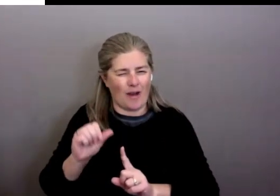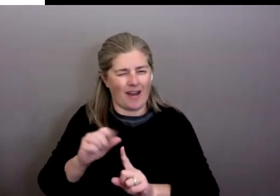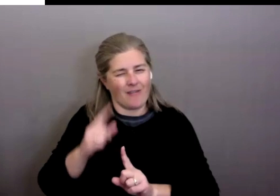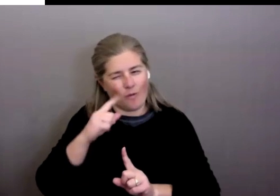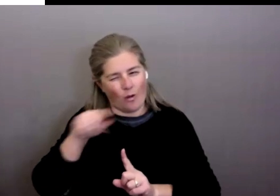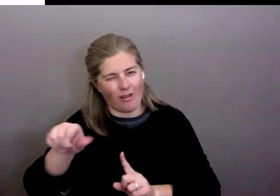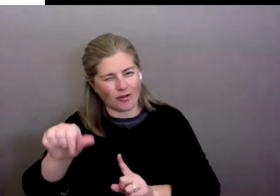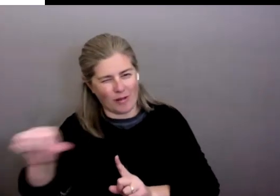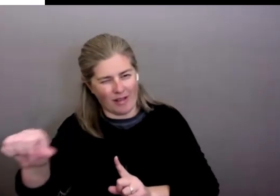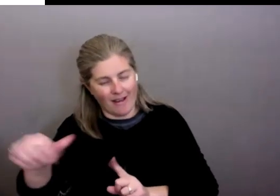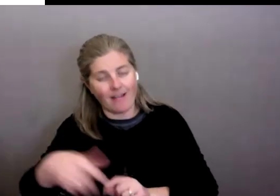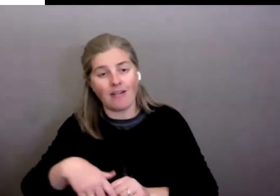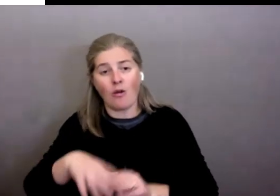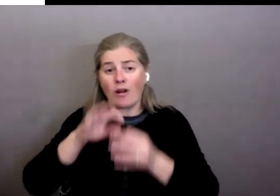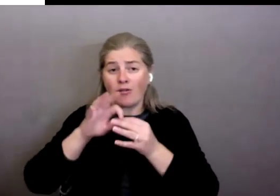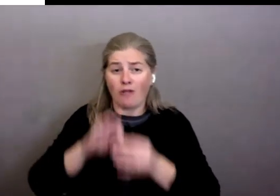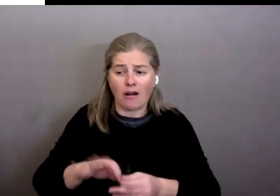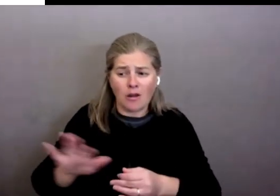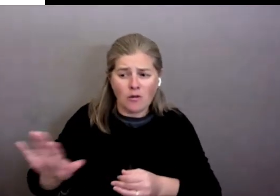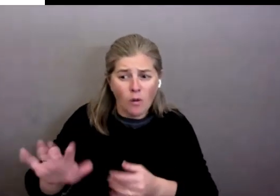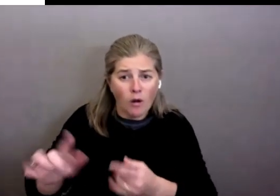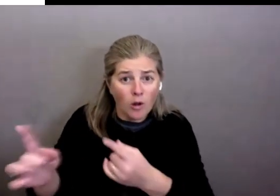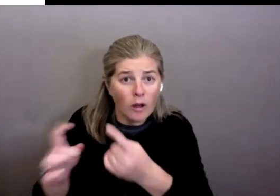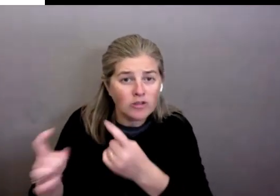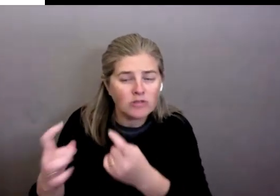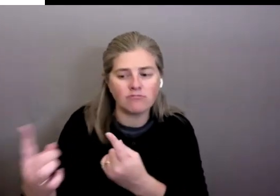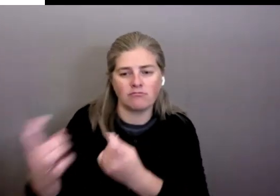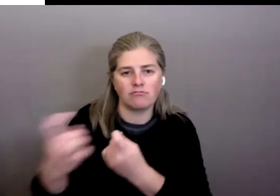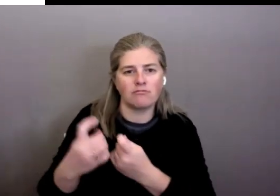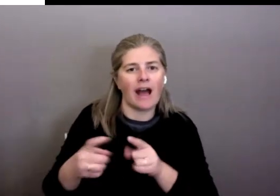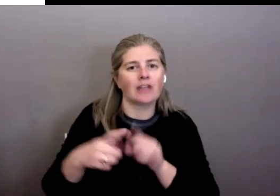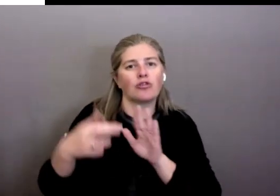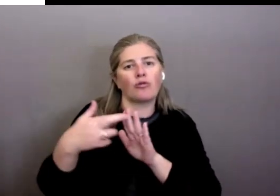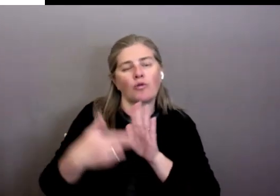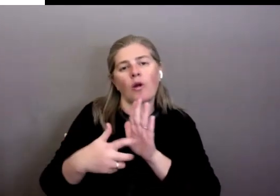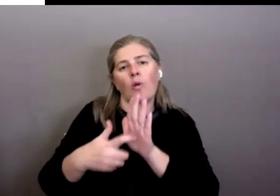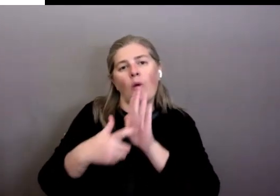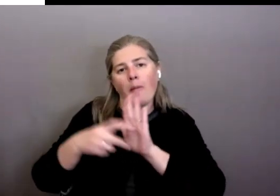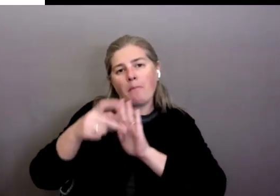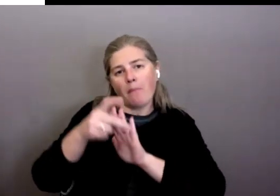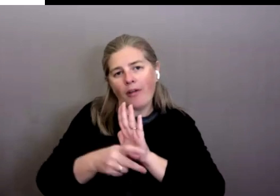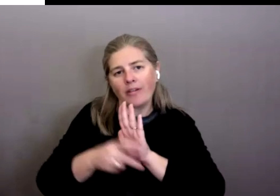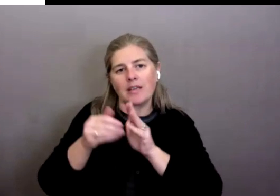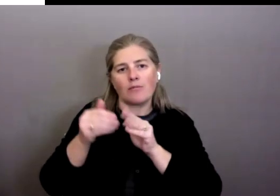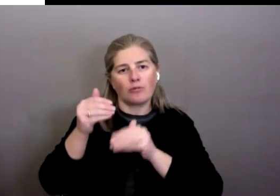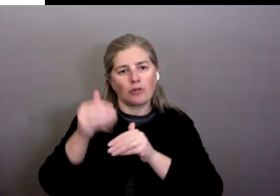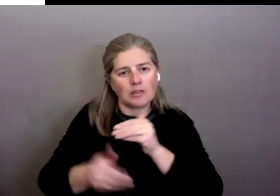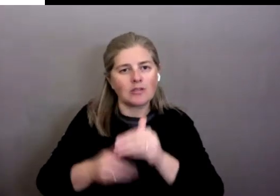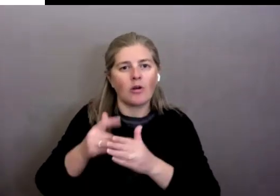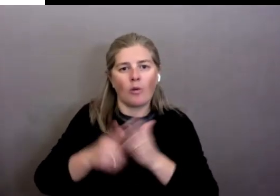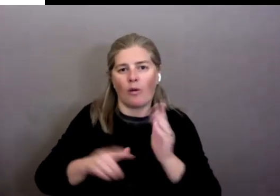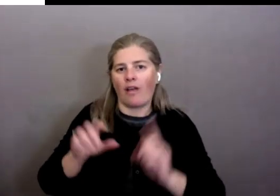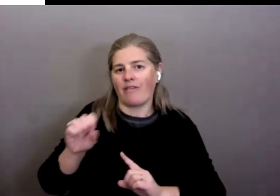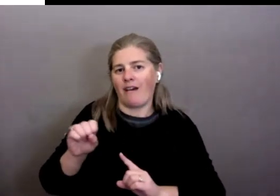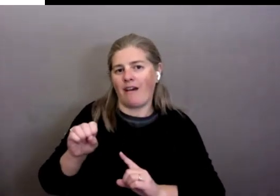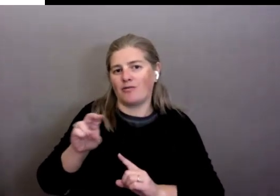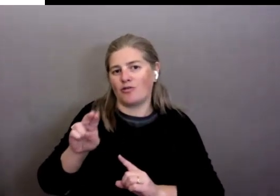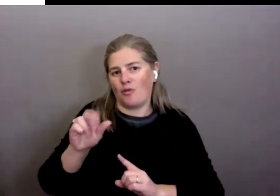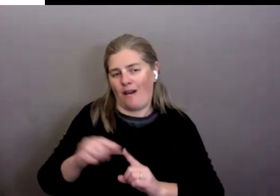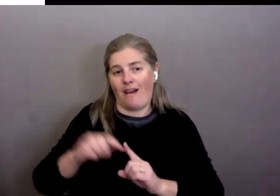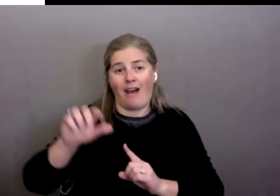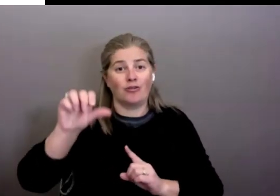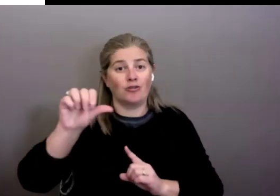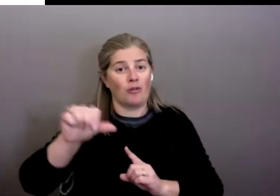AAA, regarding their questions, as the rule requires policies and procedures that the SUAs and AAAs